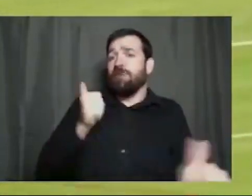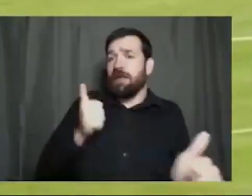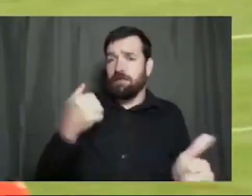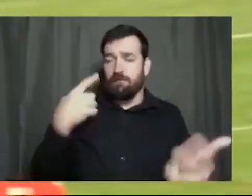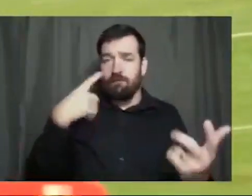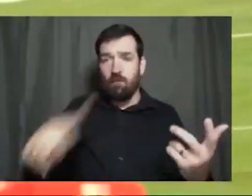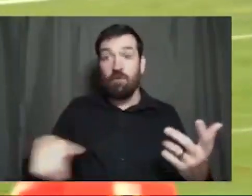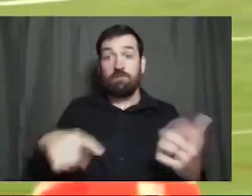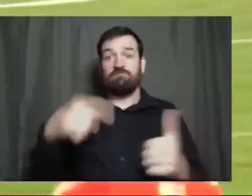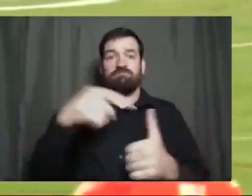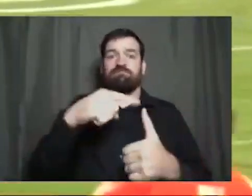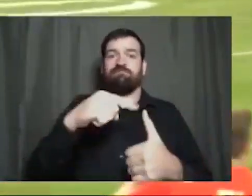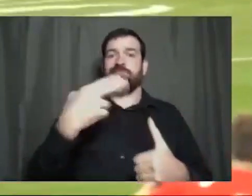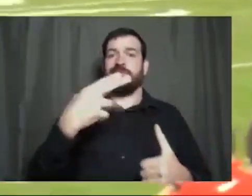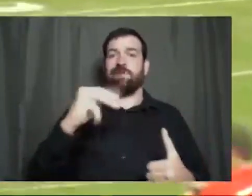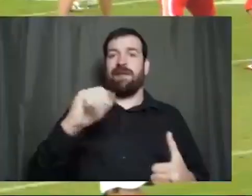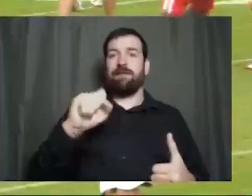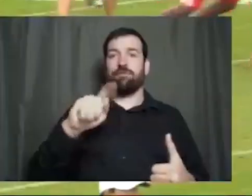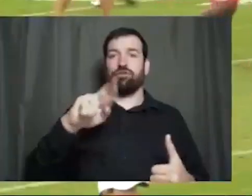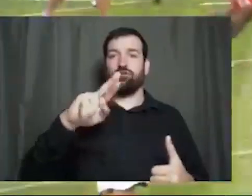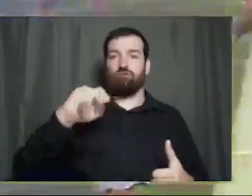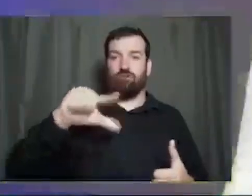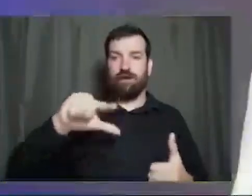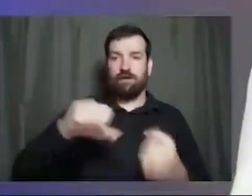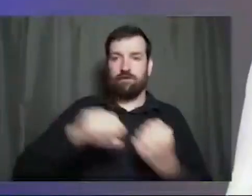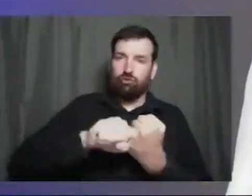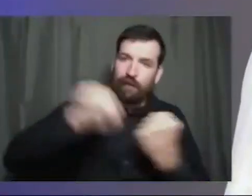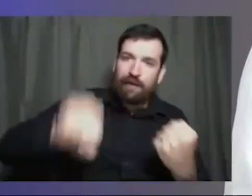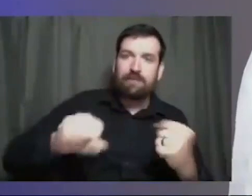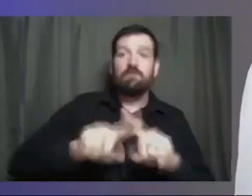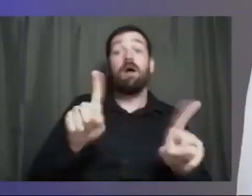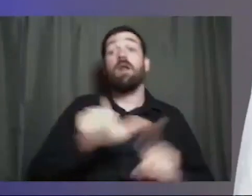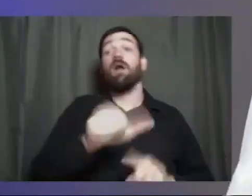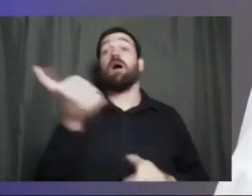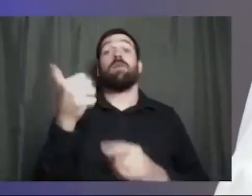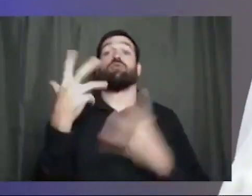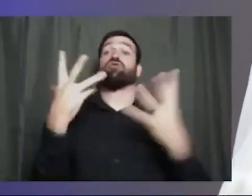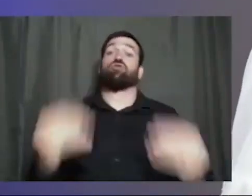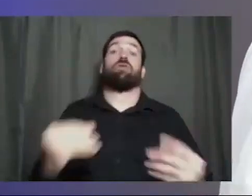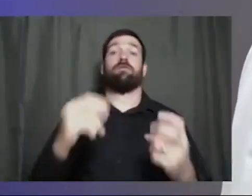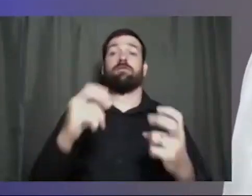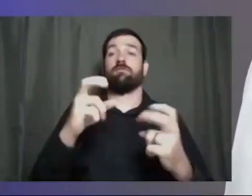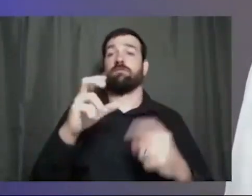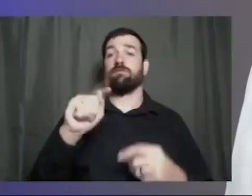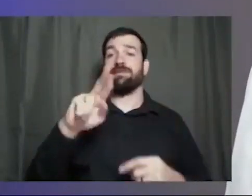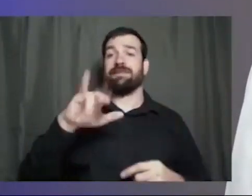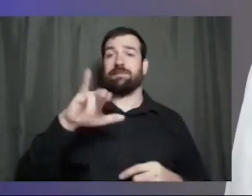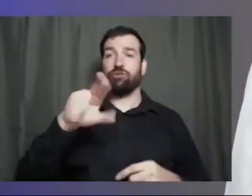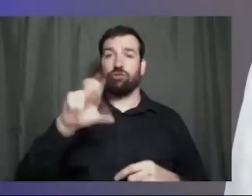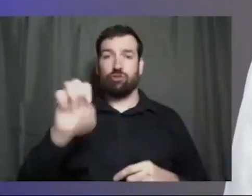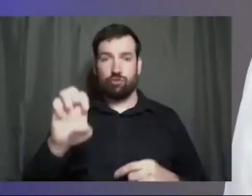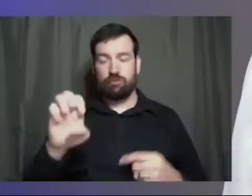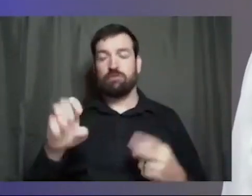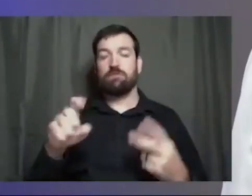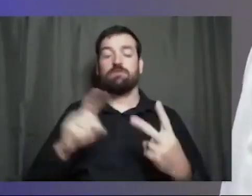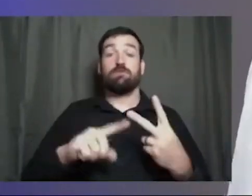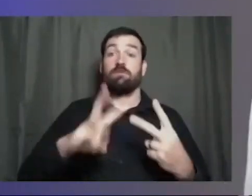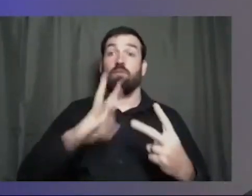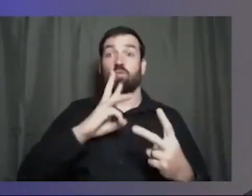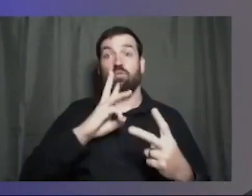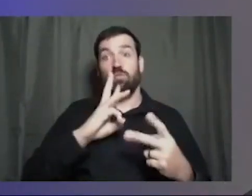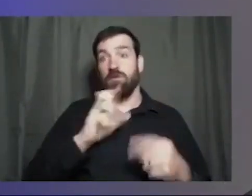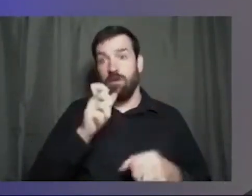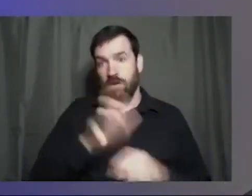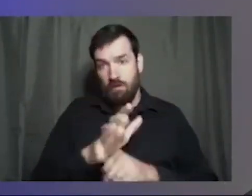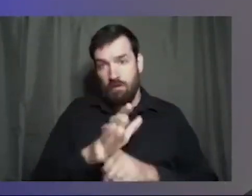hamstring strains, but all soft tissue strains. So we know that that's a consistent problem when we return to sport. Hydration plays a part in that, so really